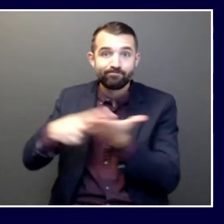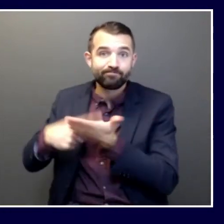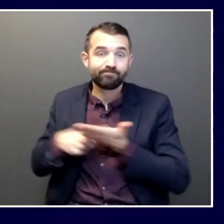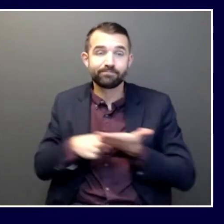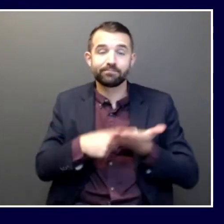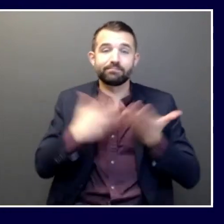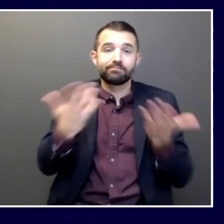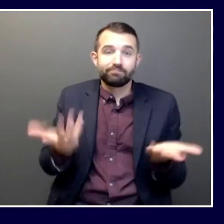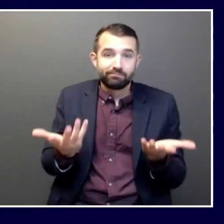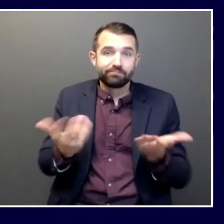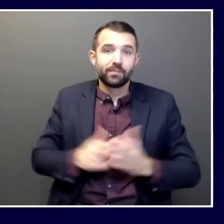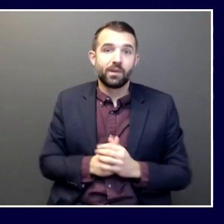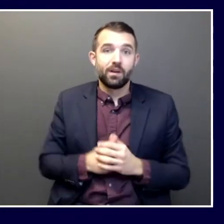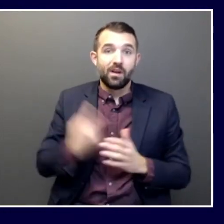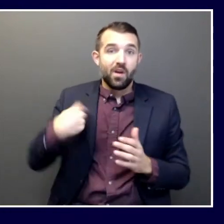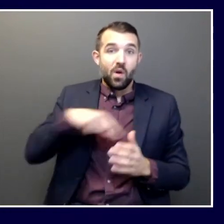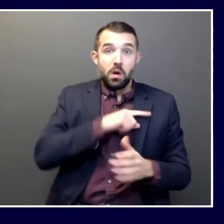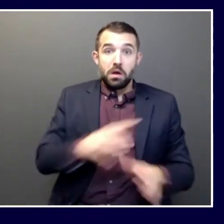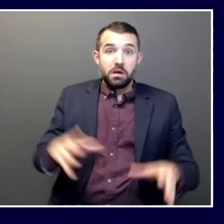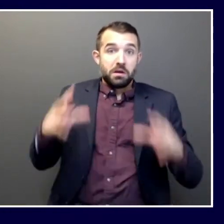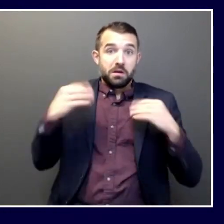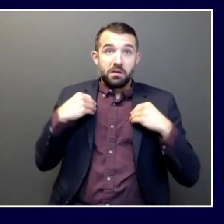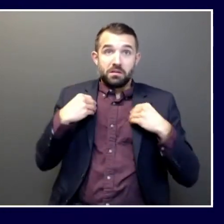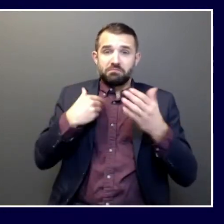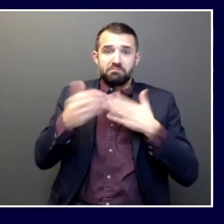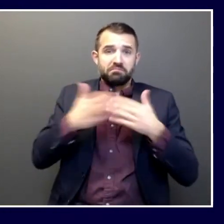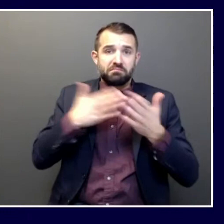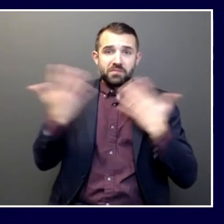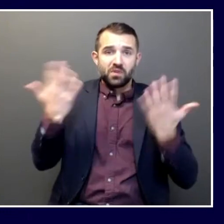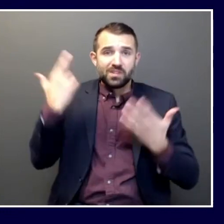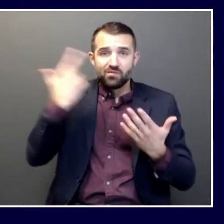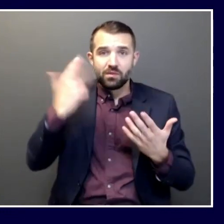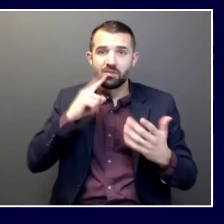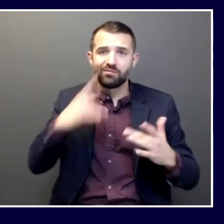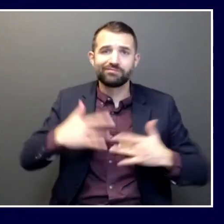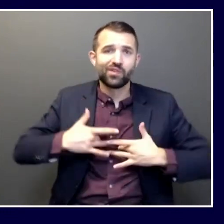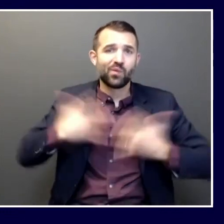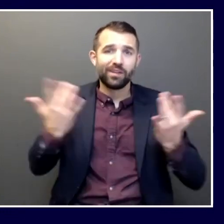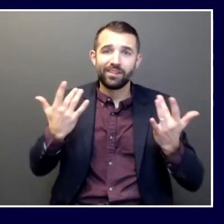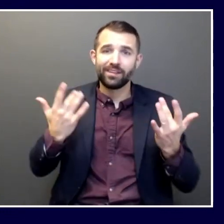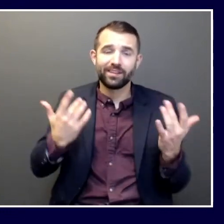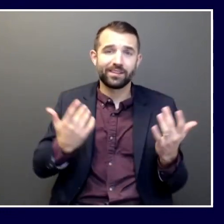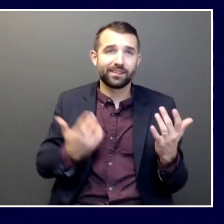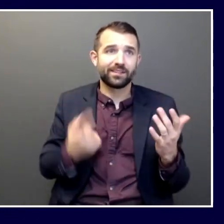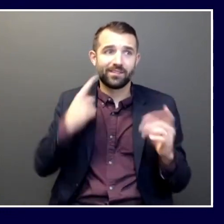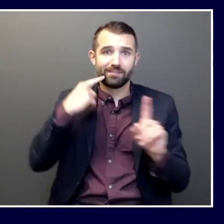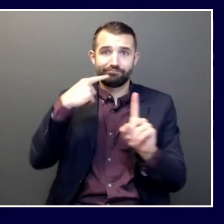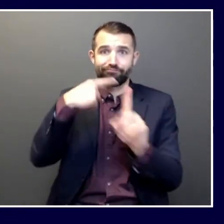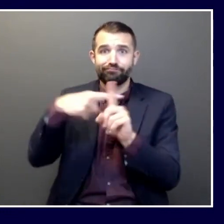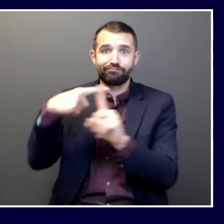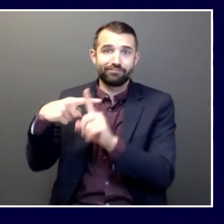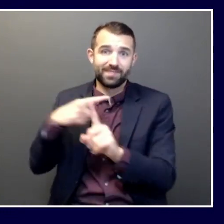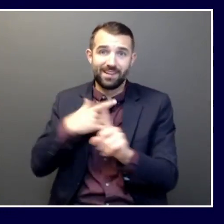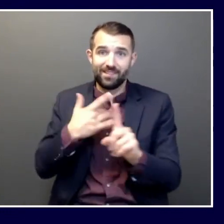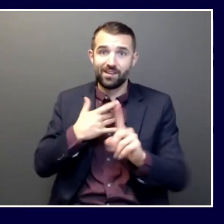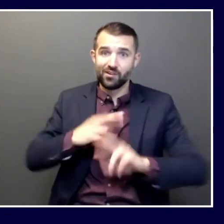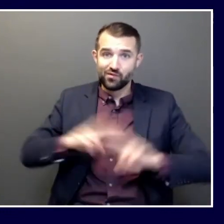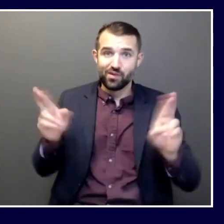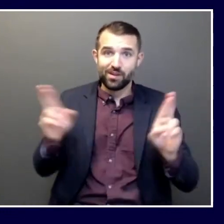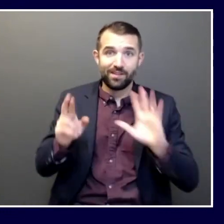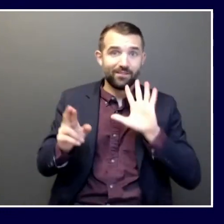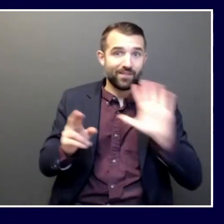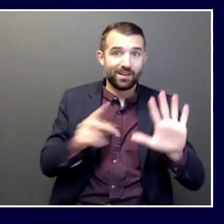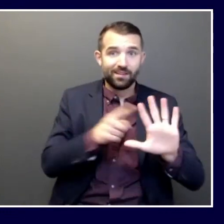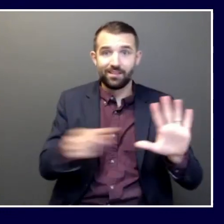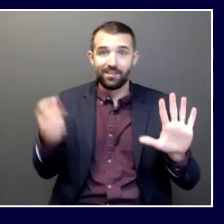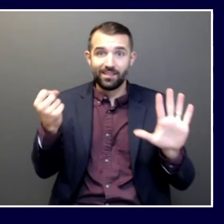way, we're excited by that. And I think it sets us up for a good position to start vaccinating 5-year-olds. Thank you.